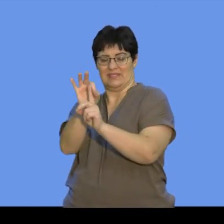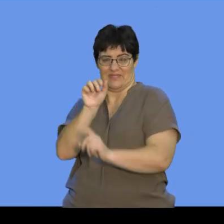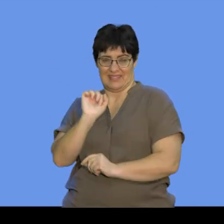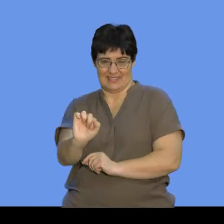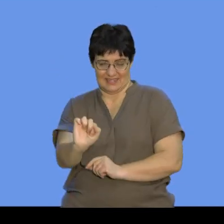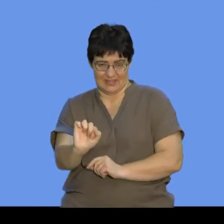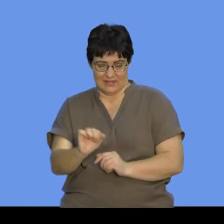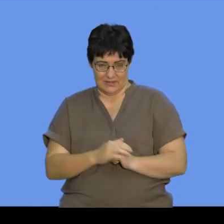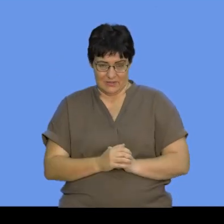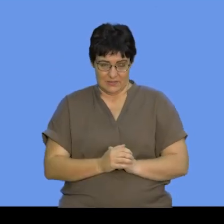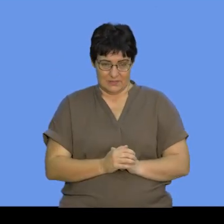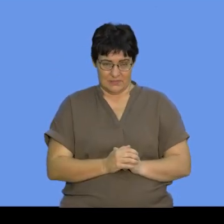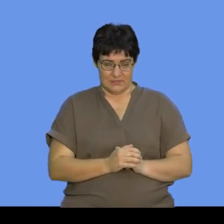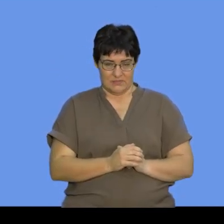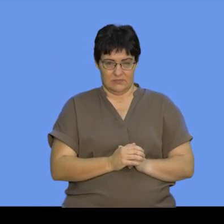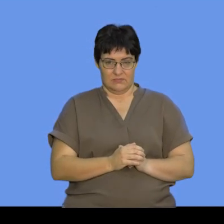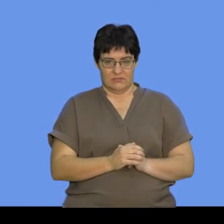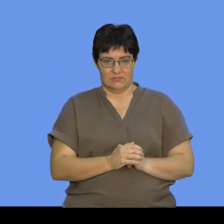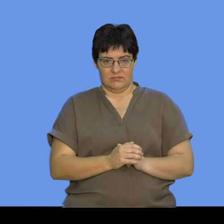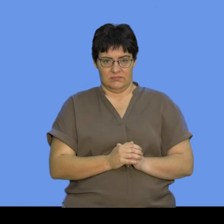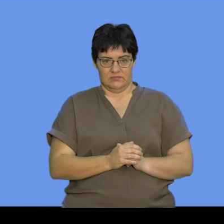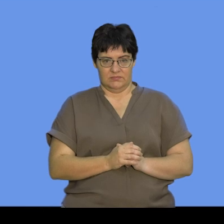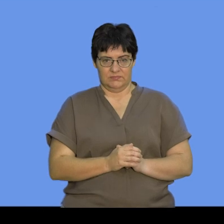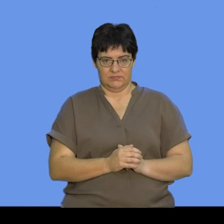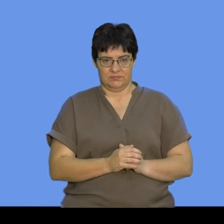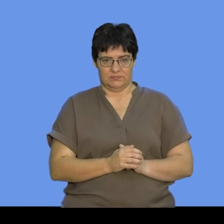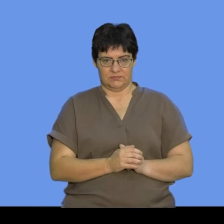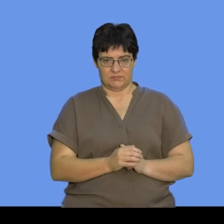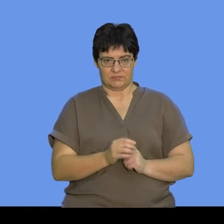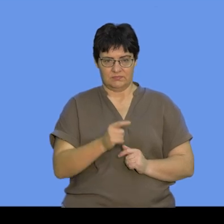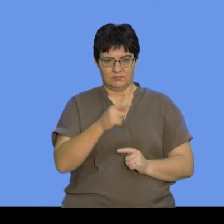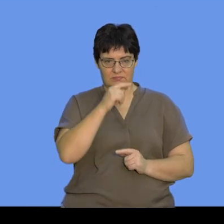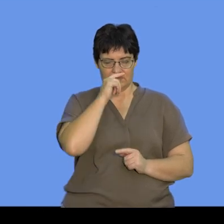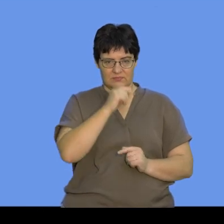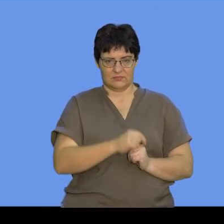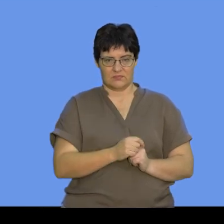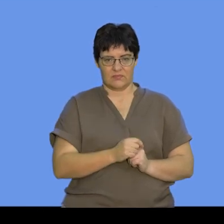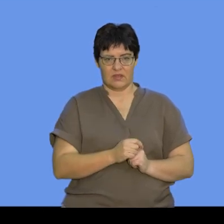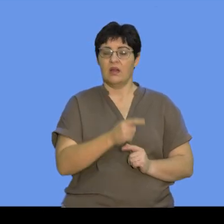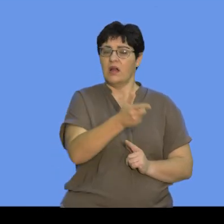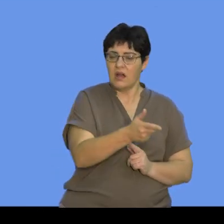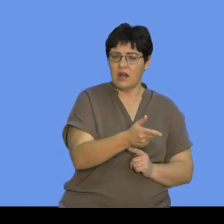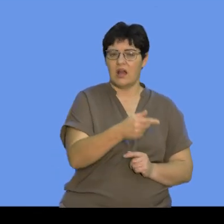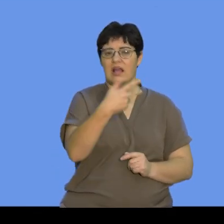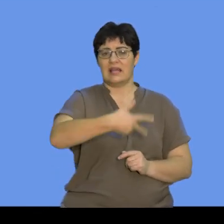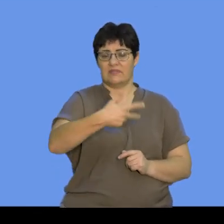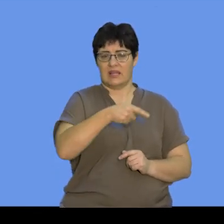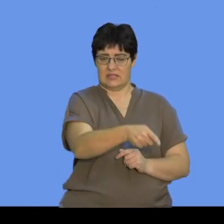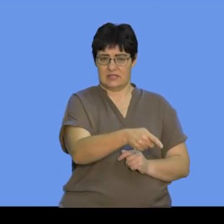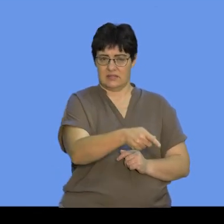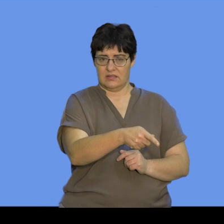a certain type of matter. Right. Okay. Now, under classification of matter, let's understand